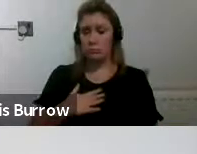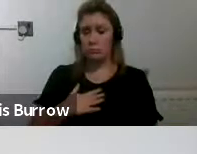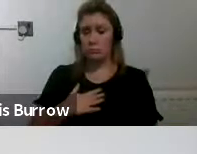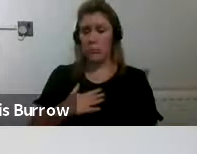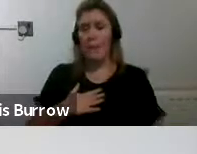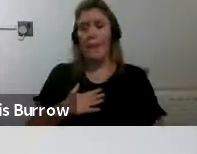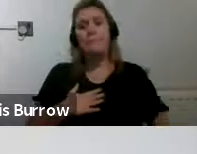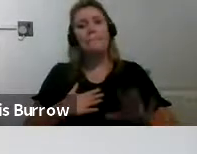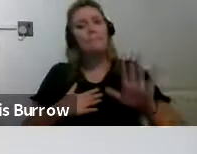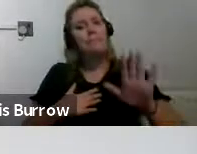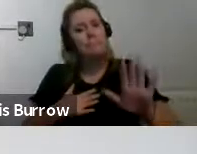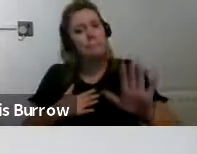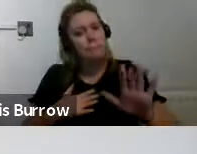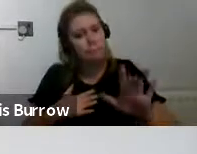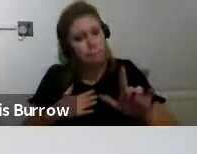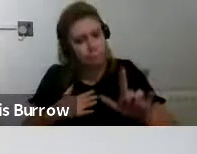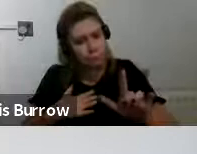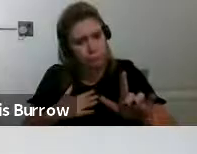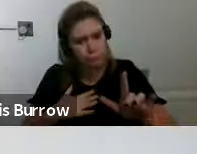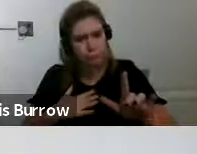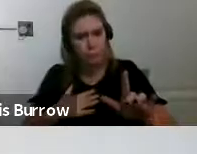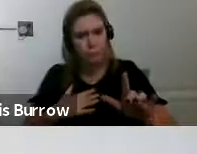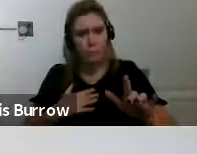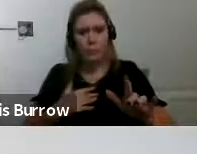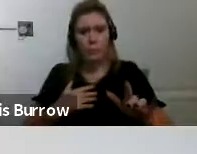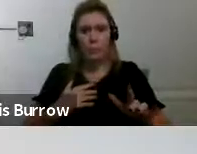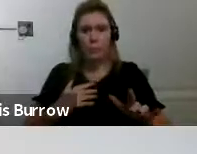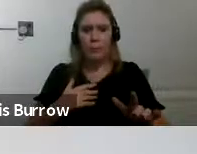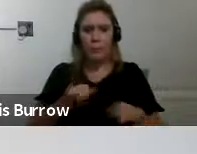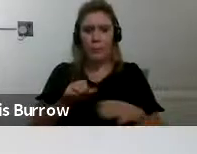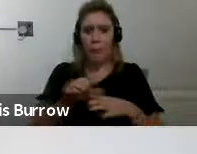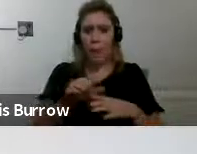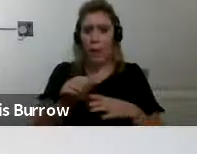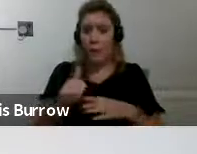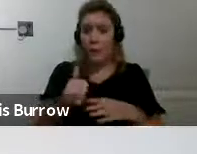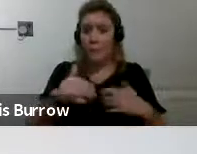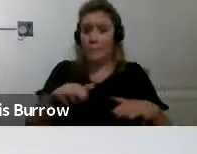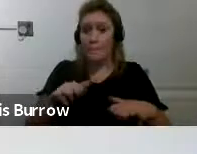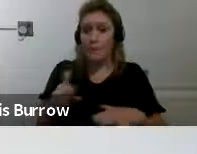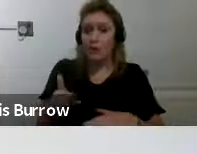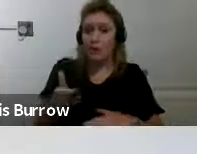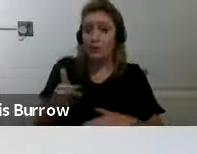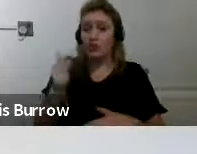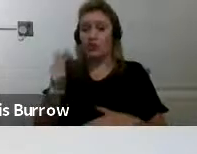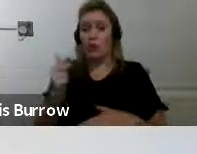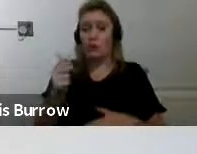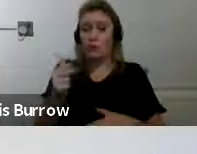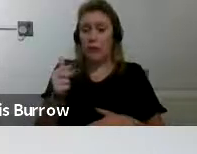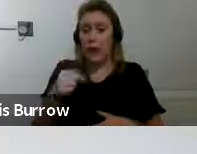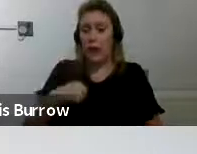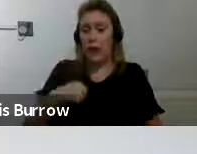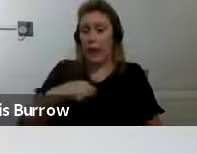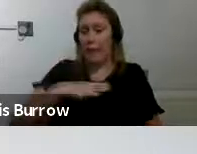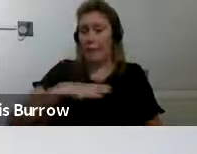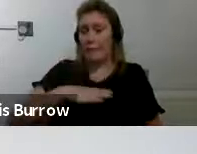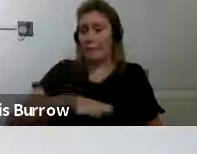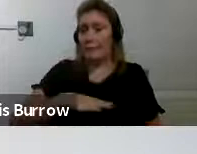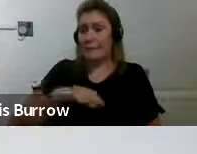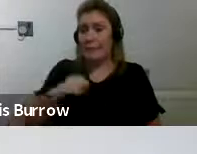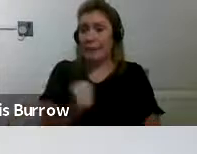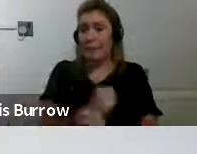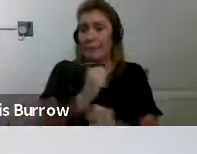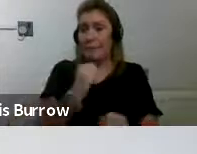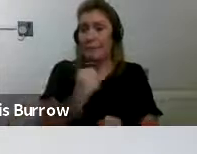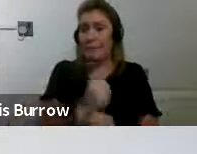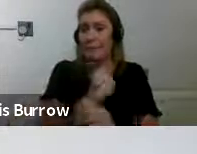but after I'm shot, I needed